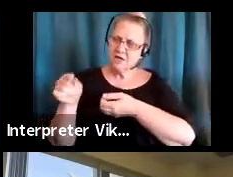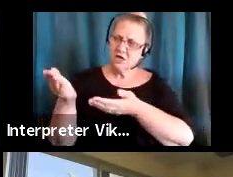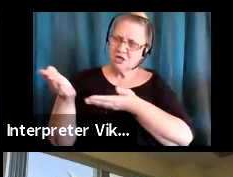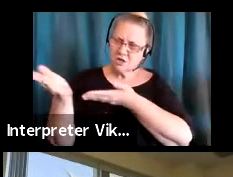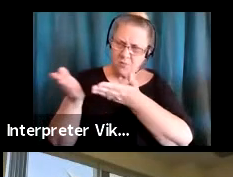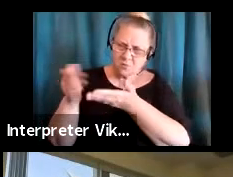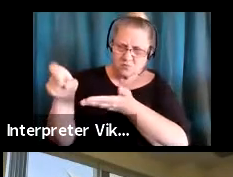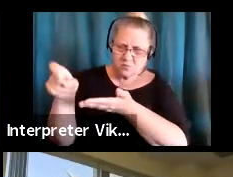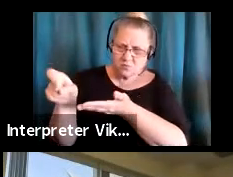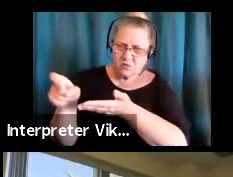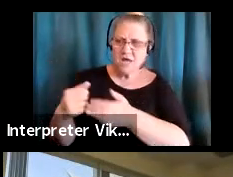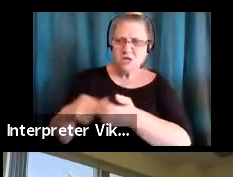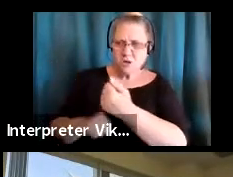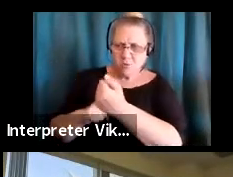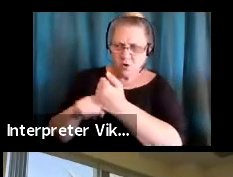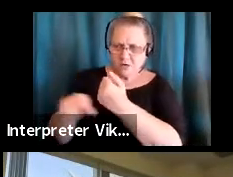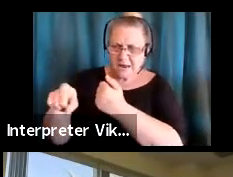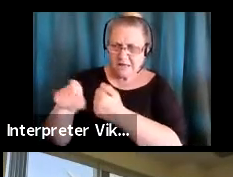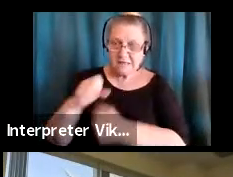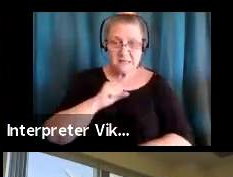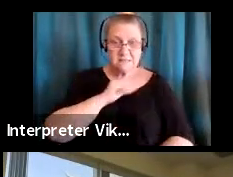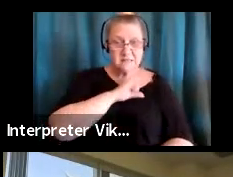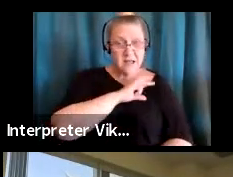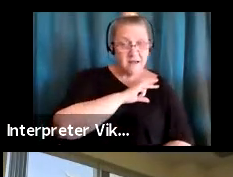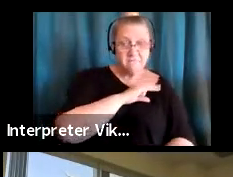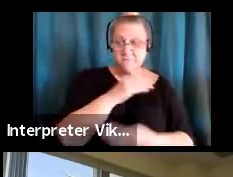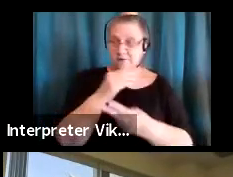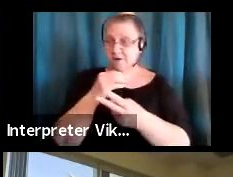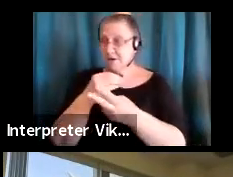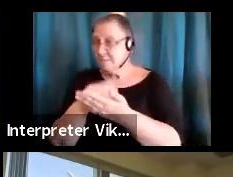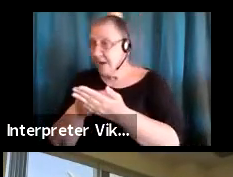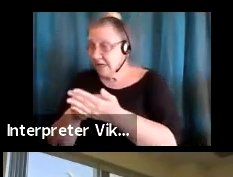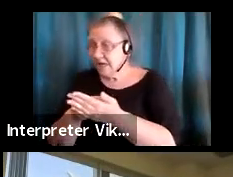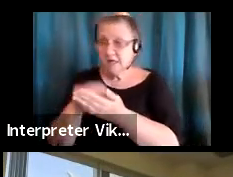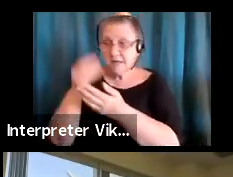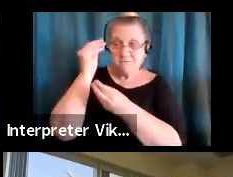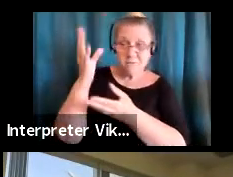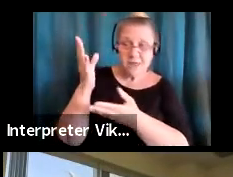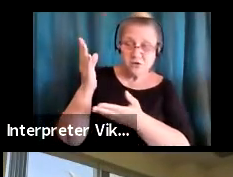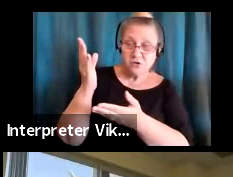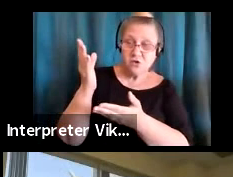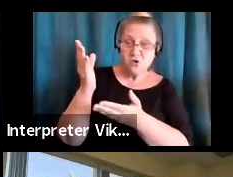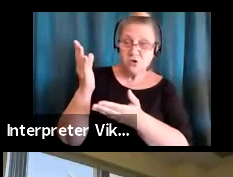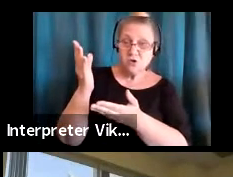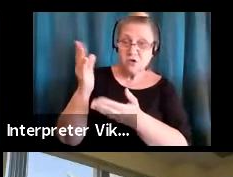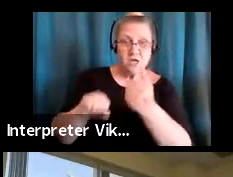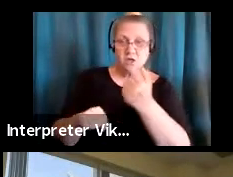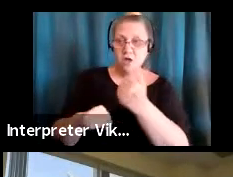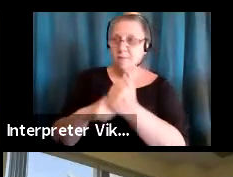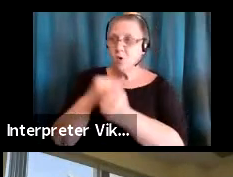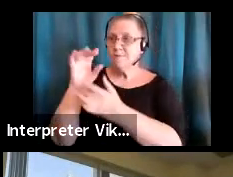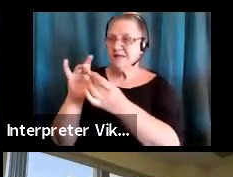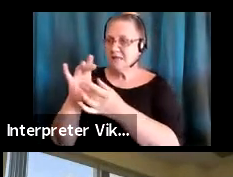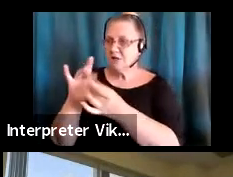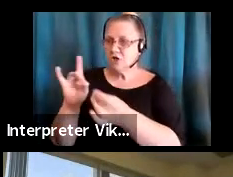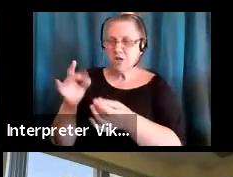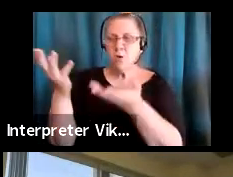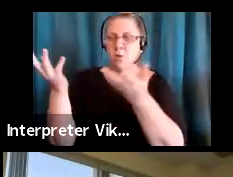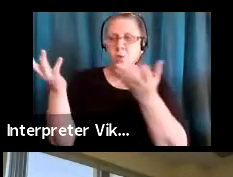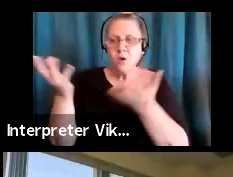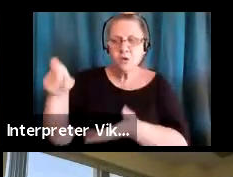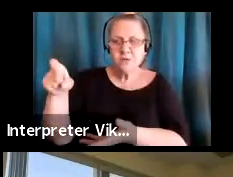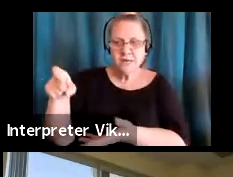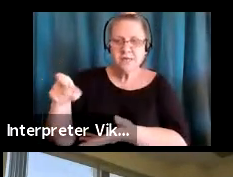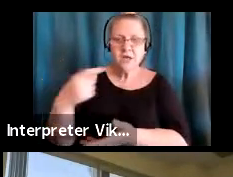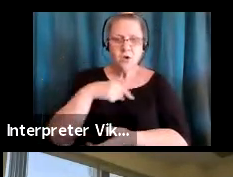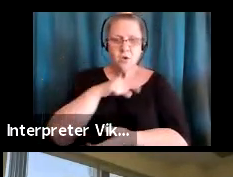do you need? Whether it's staffing, money, information, or even support in their messaging. So that is definitely something we're